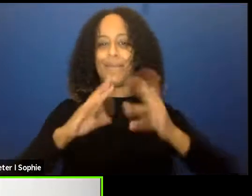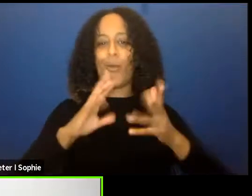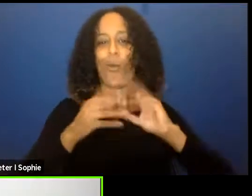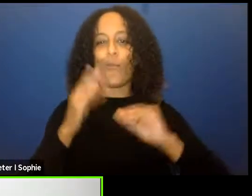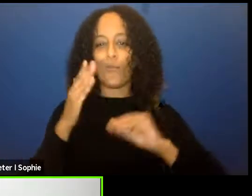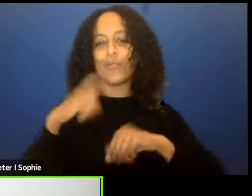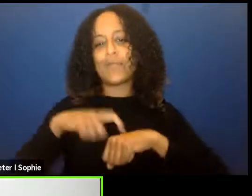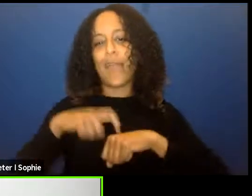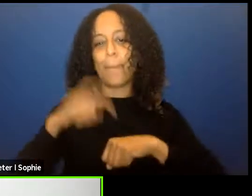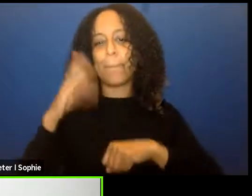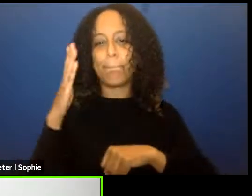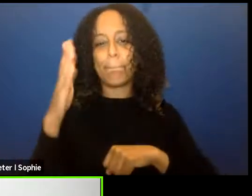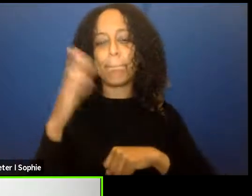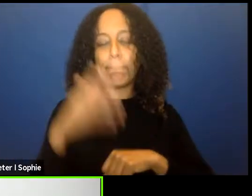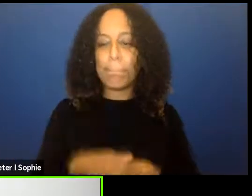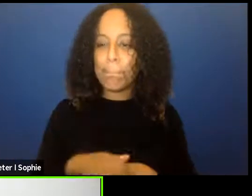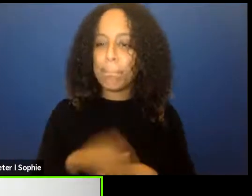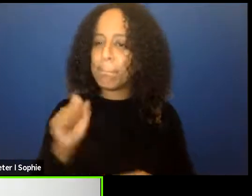Yeah, yeah.